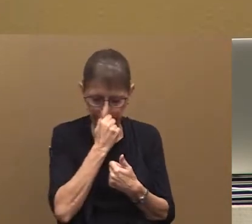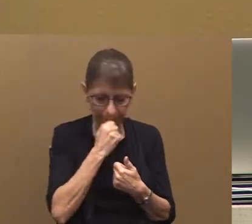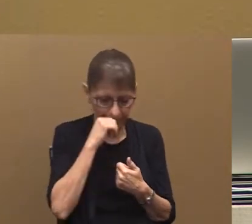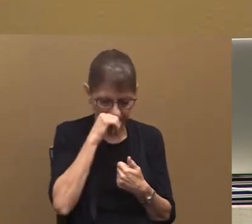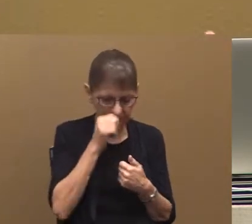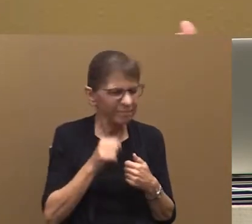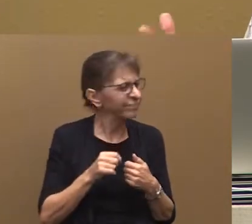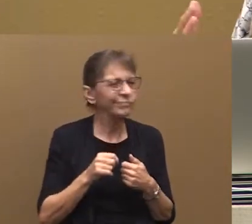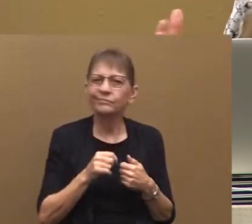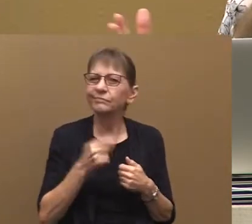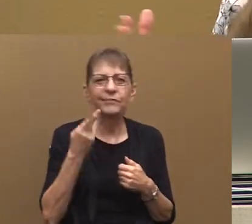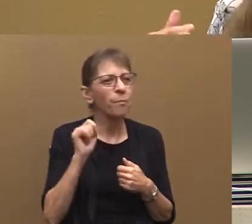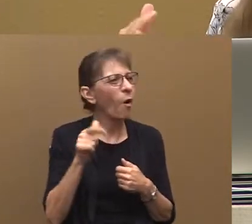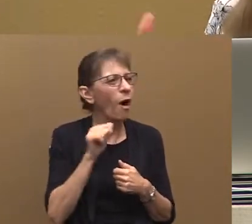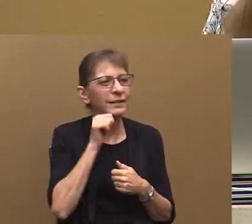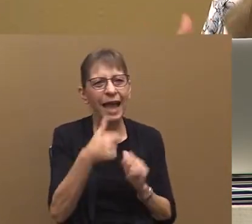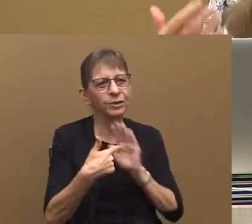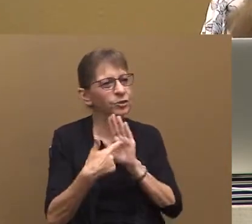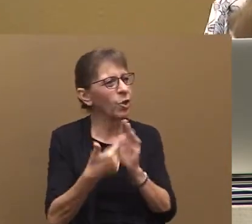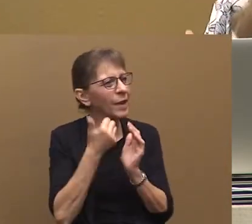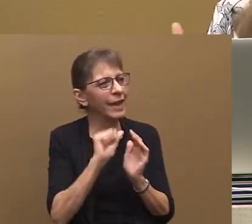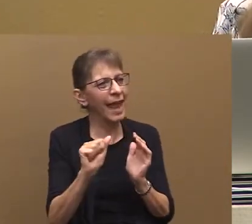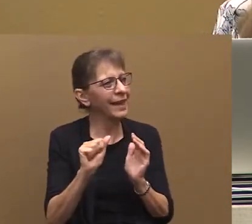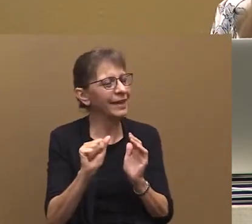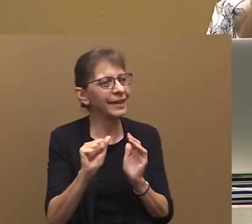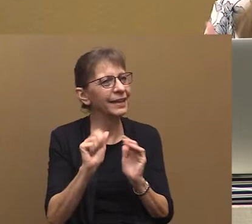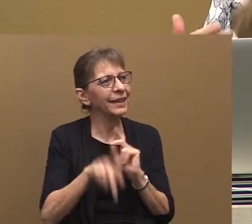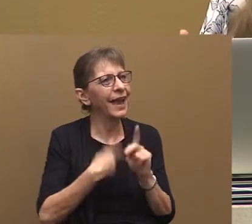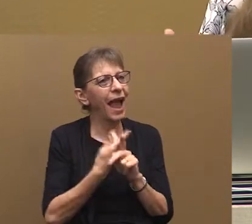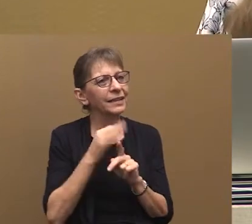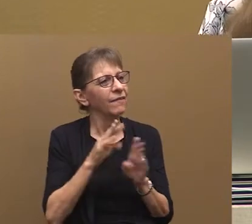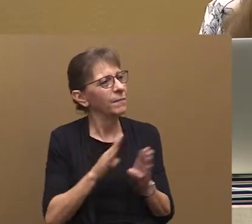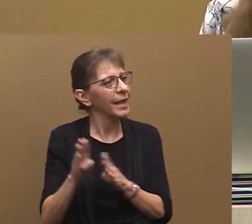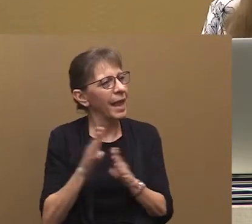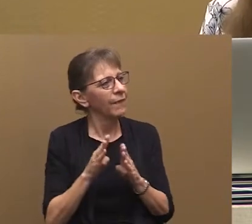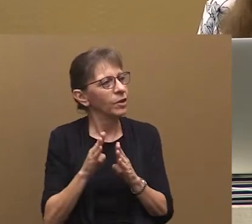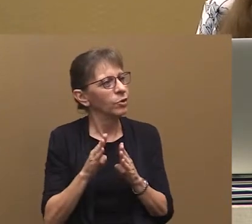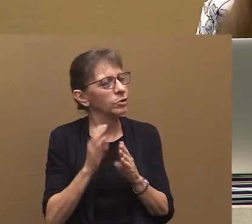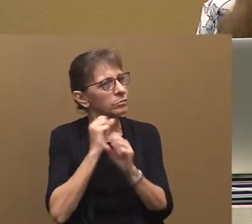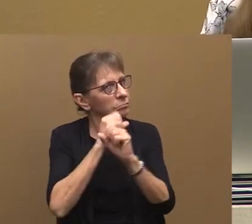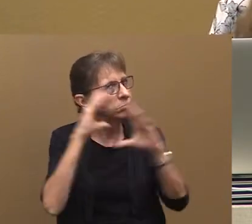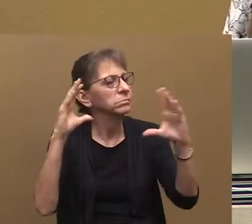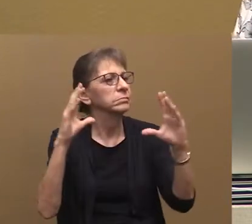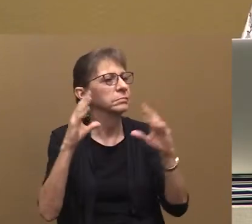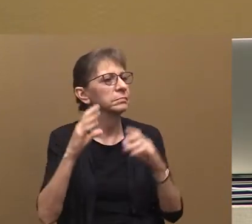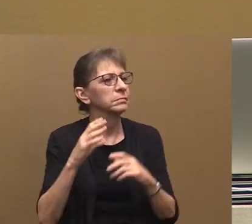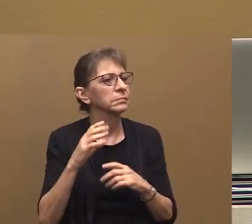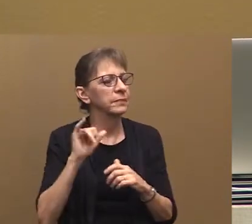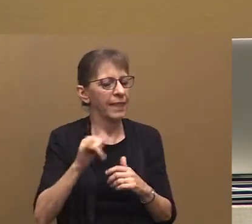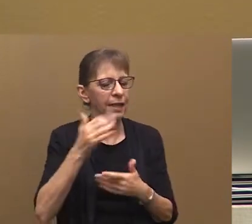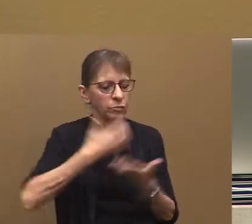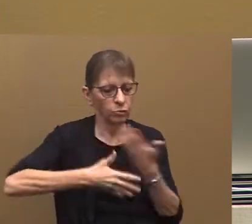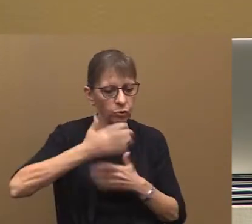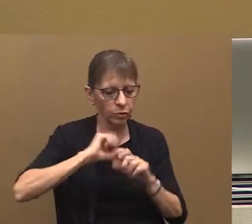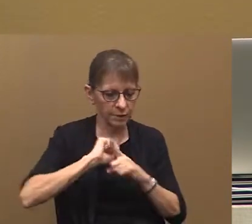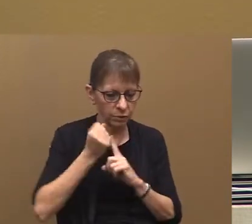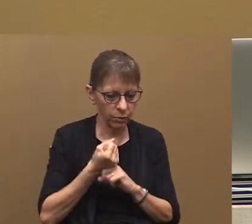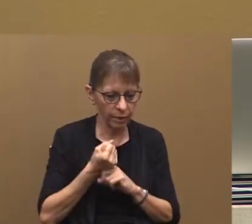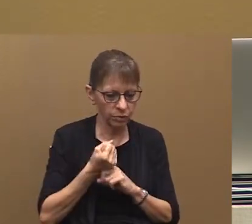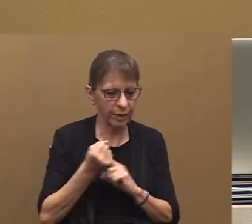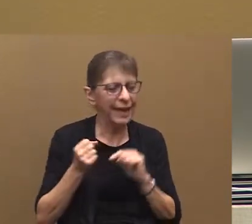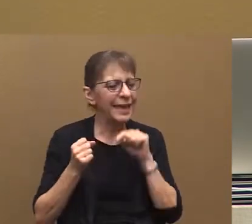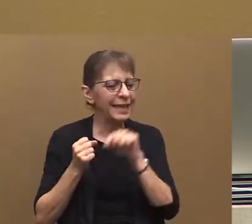But Paul is really not exhibiting those kinds of behaviors. In that social